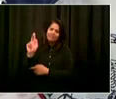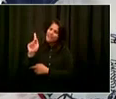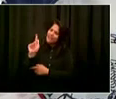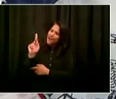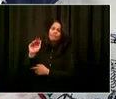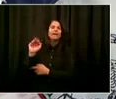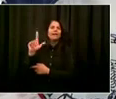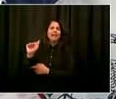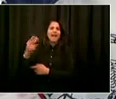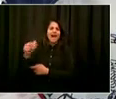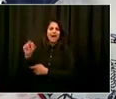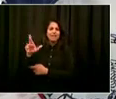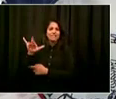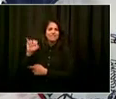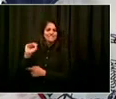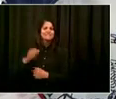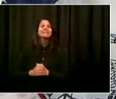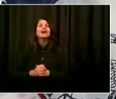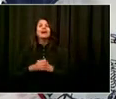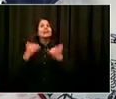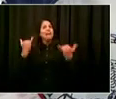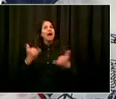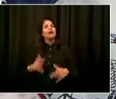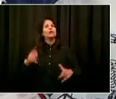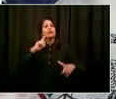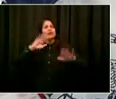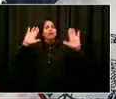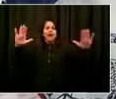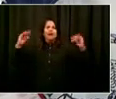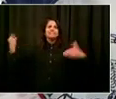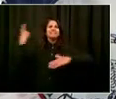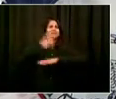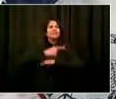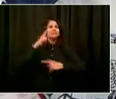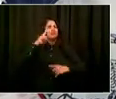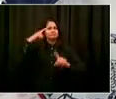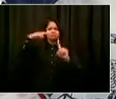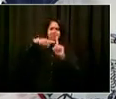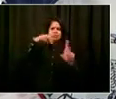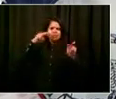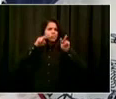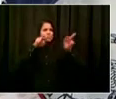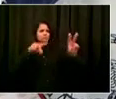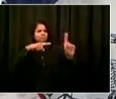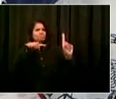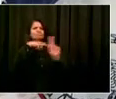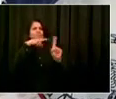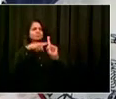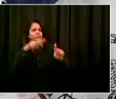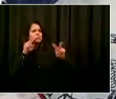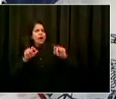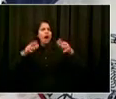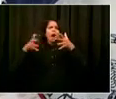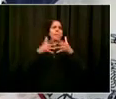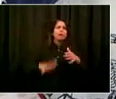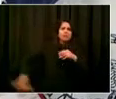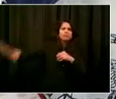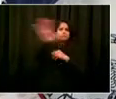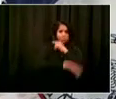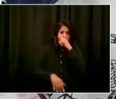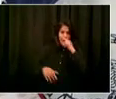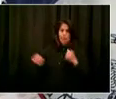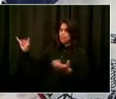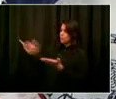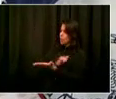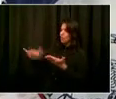because not only do we have leaders who are going to move us forward, and Joe Biden, I'm absolutely convinced, a leader who's going to get so much done to put this country